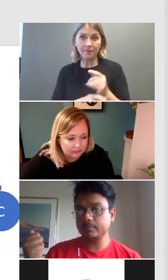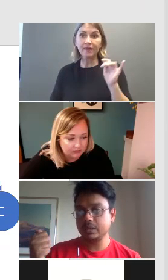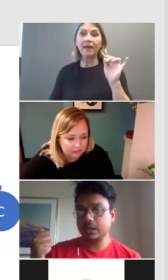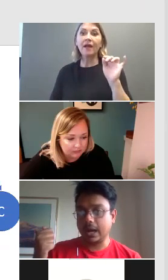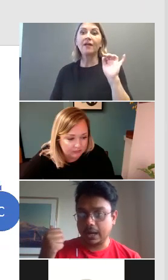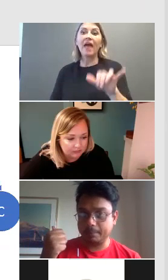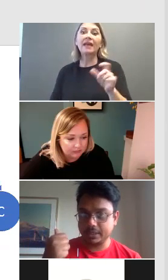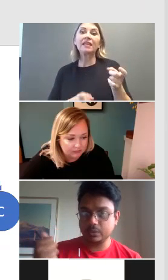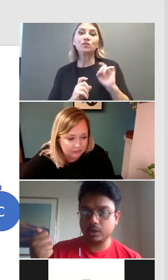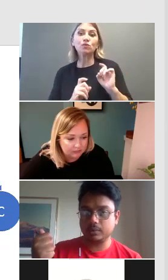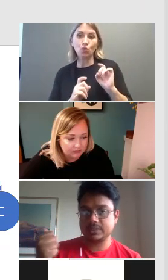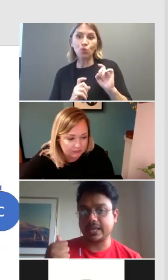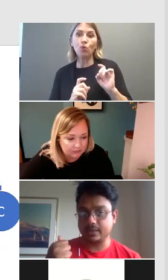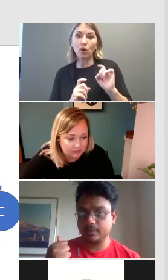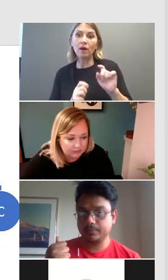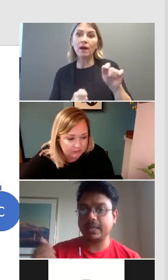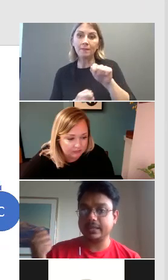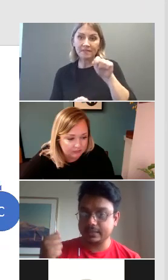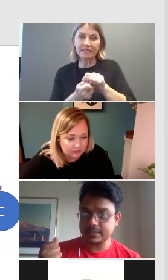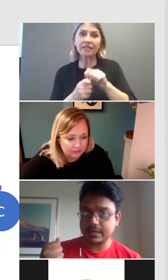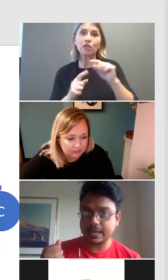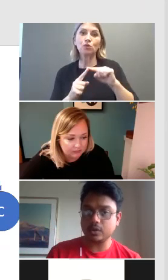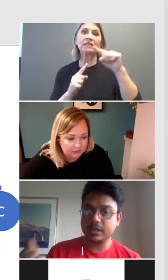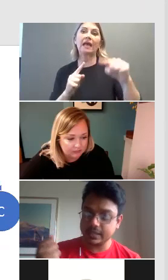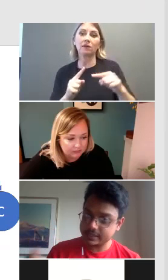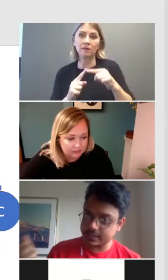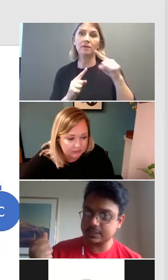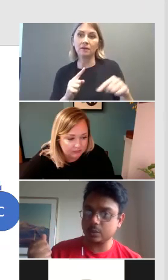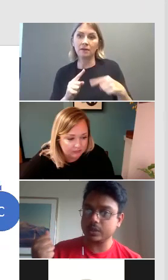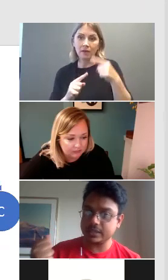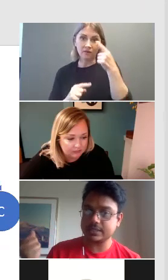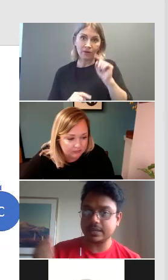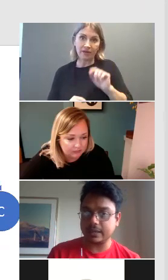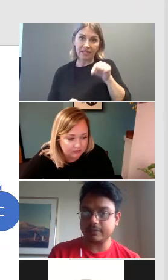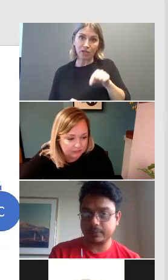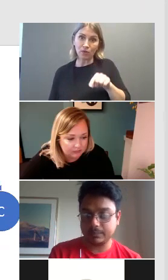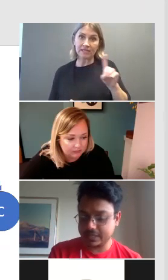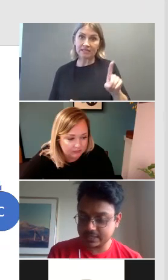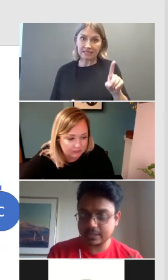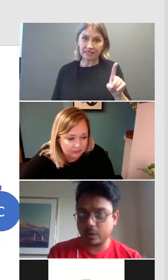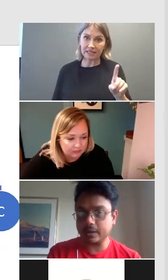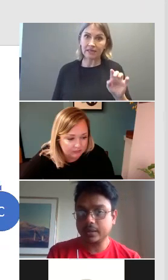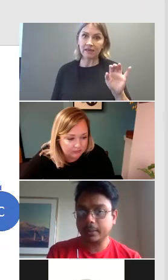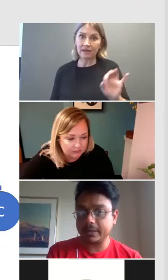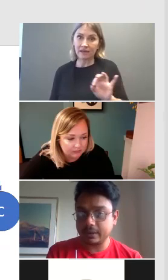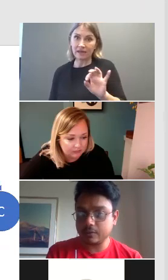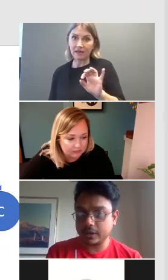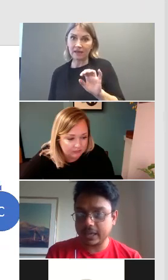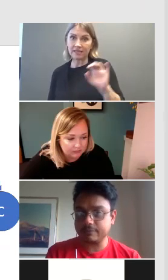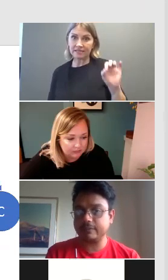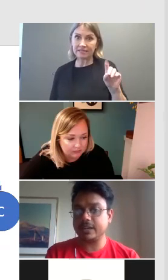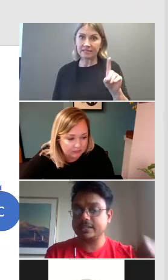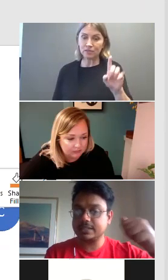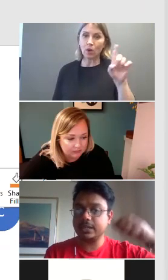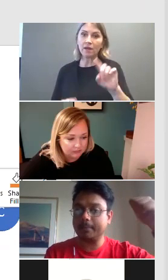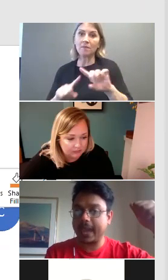gives you a particular cycle. And in this scenario, D is still 0, E is still F, E is still 1. But now for